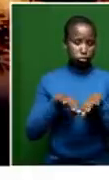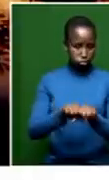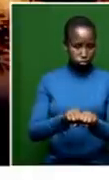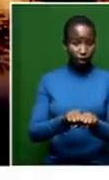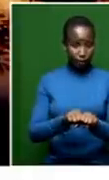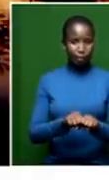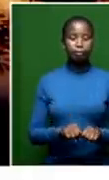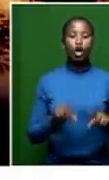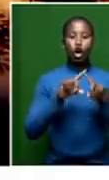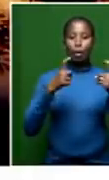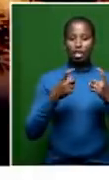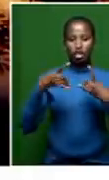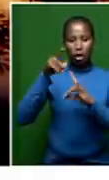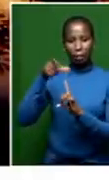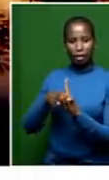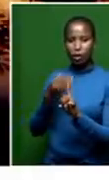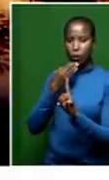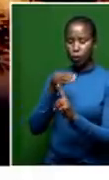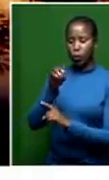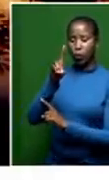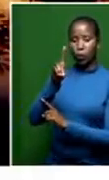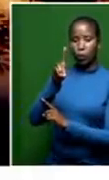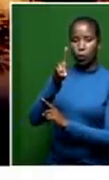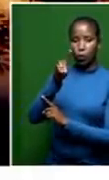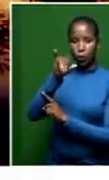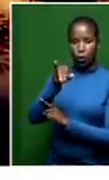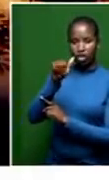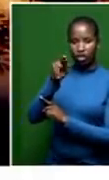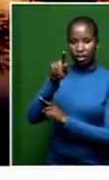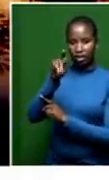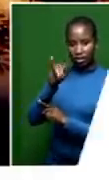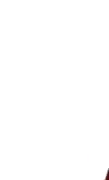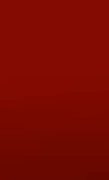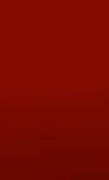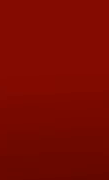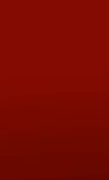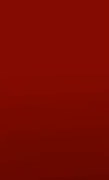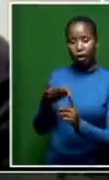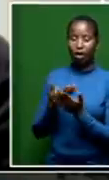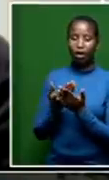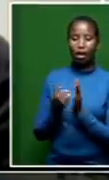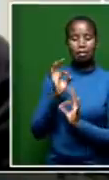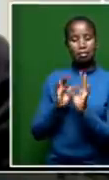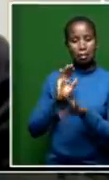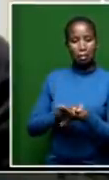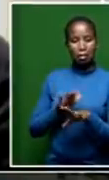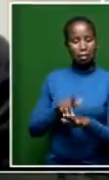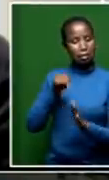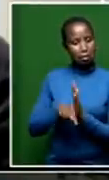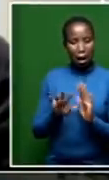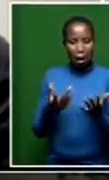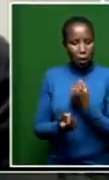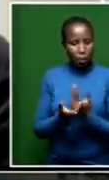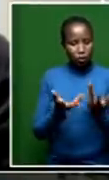Chairperson Qubudile Dyantyi joins us now virtually to have a further discussion on these matters. Mr. Dyantyi, thanks for your time. Welcome to Morning